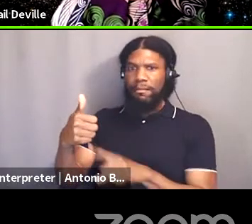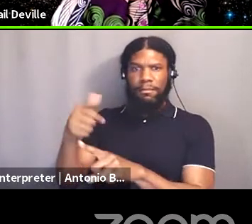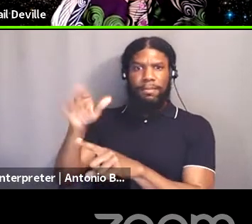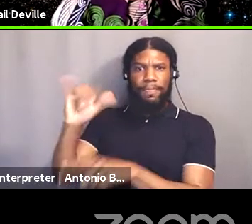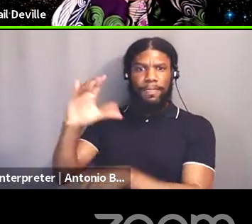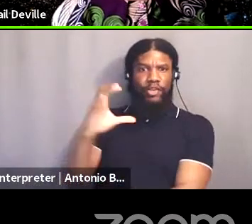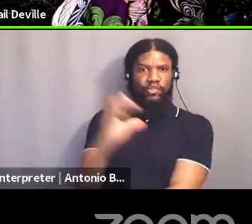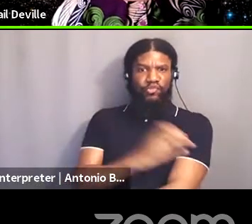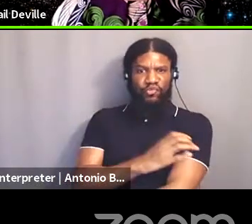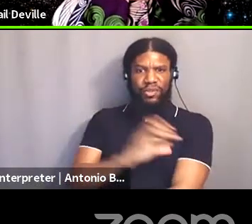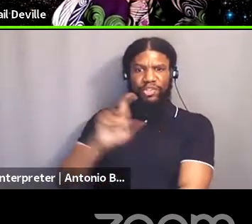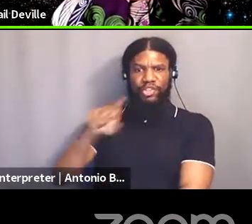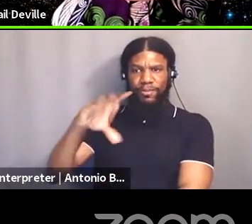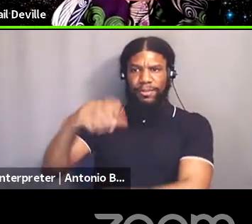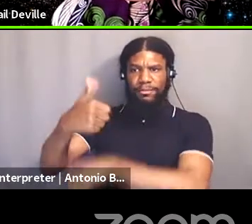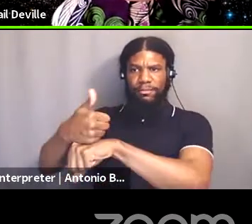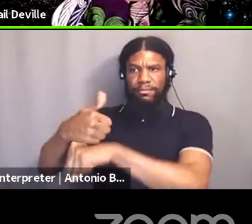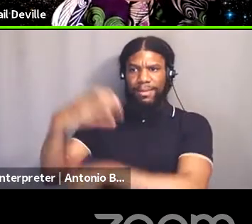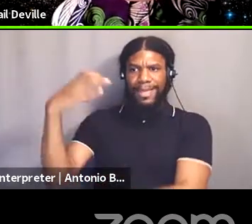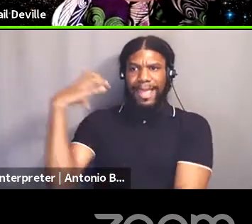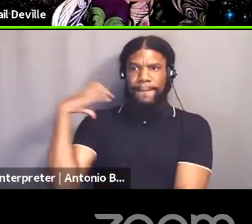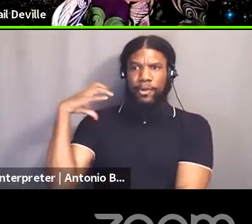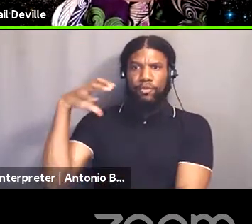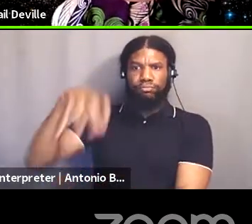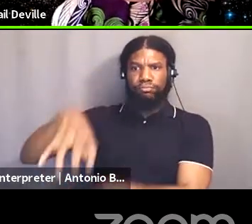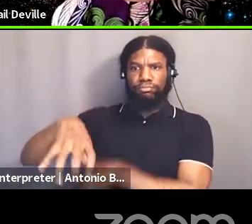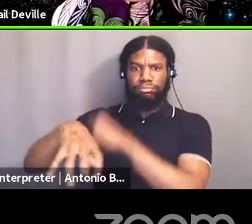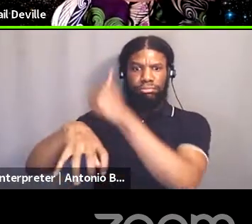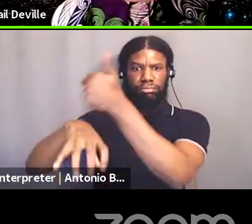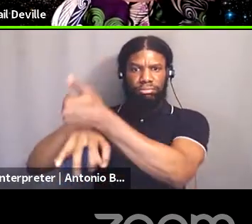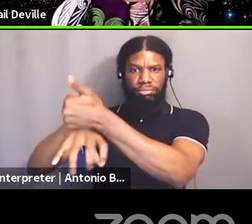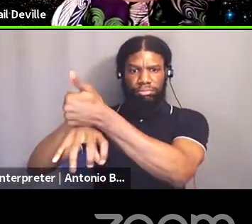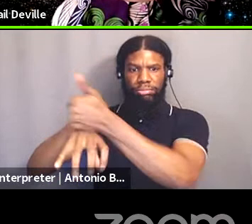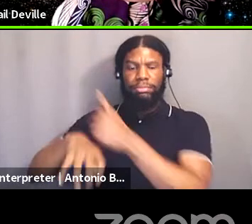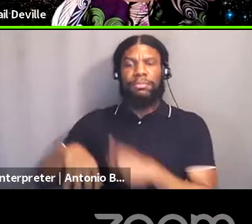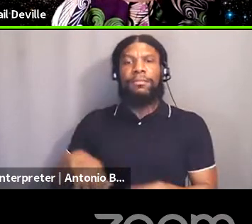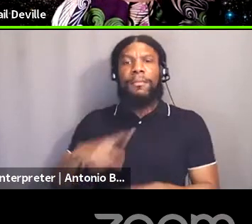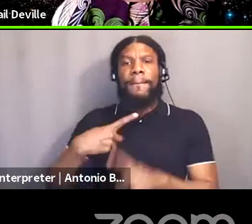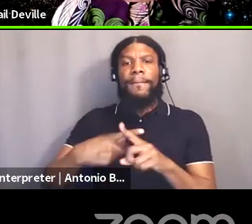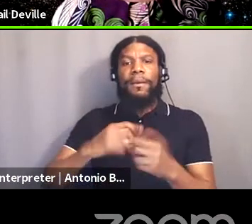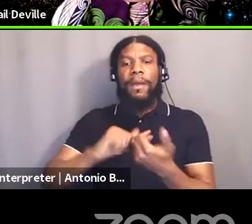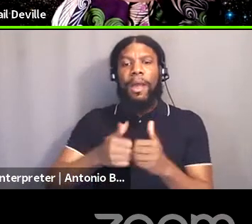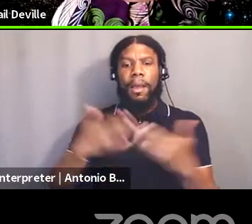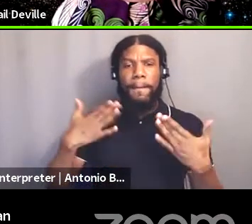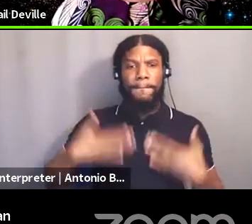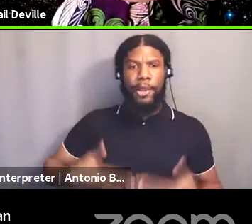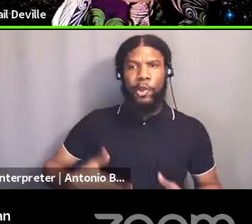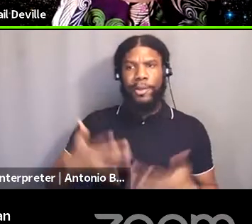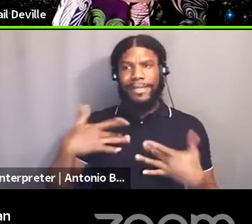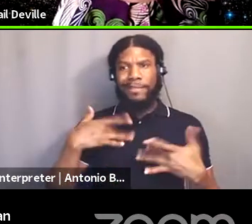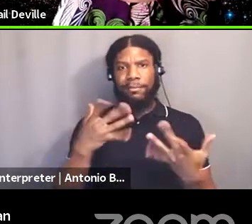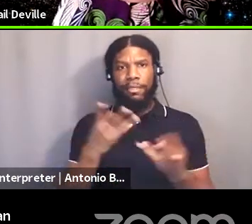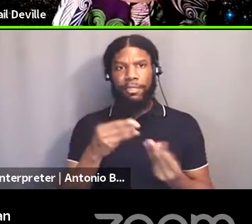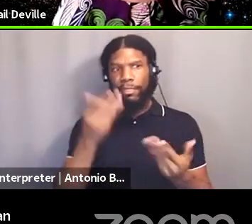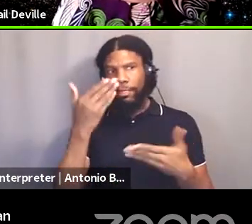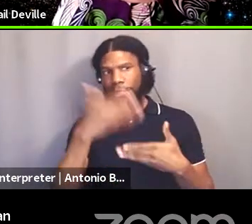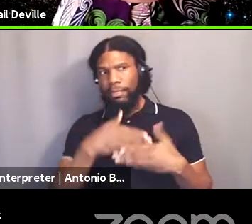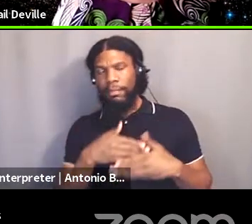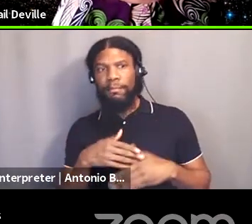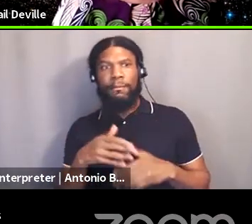Capitol Dome, you know, and then the ways in which bodies are rendered invisible by these kind of architectural